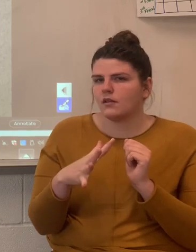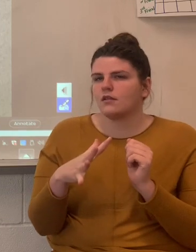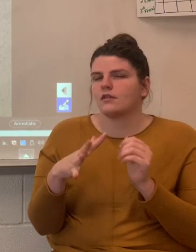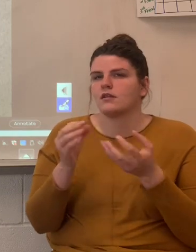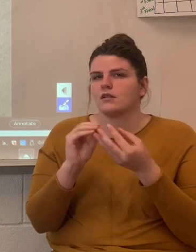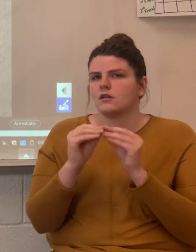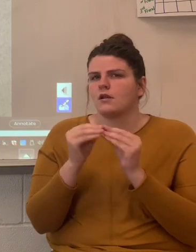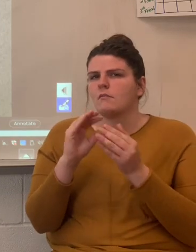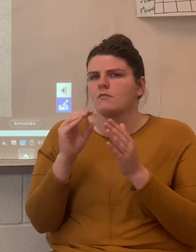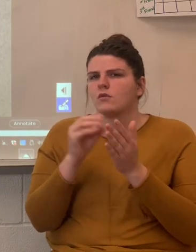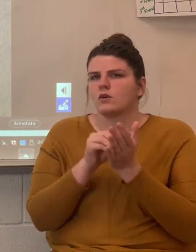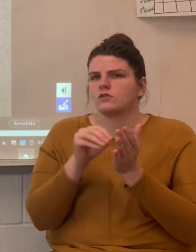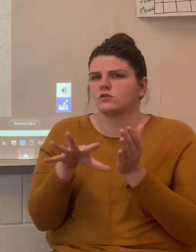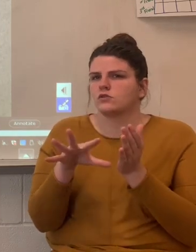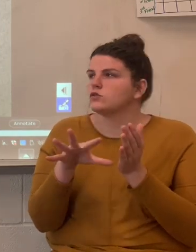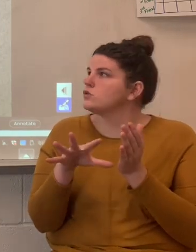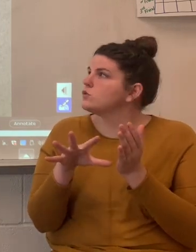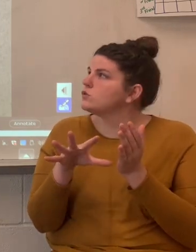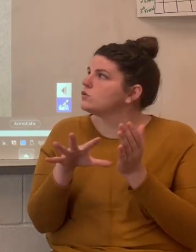3/5. So this is kind of a ratio.